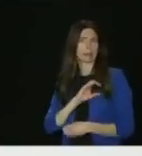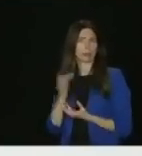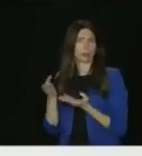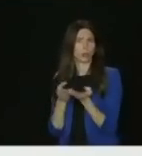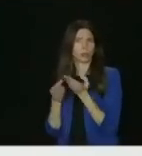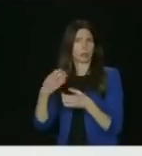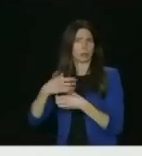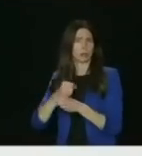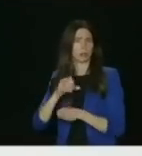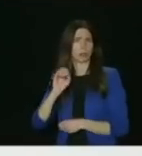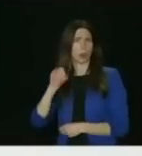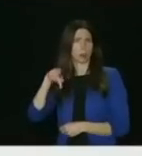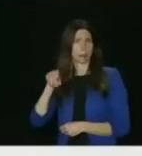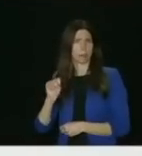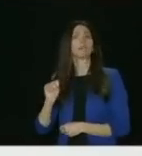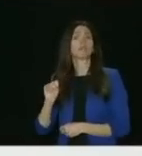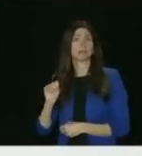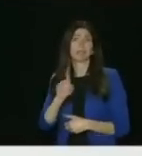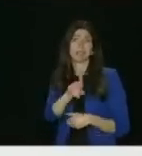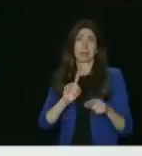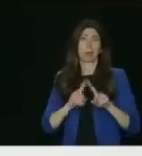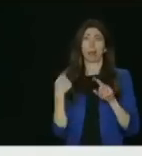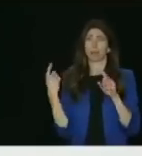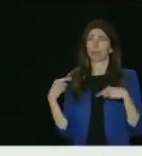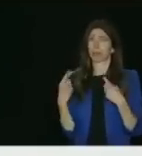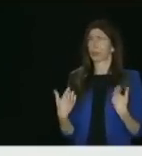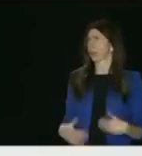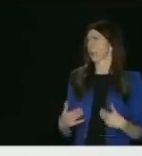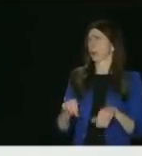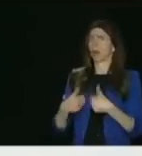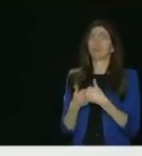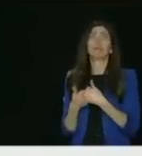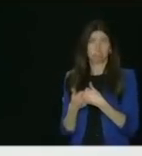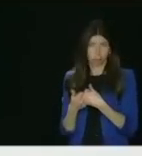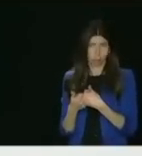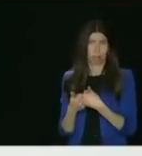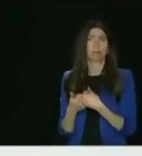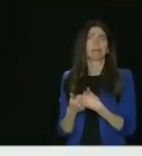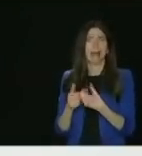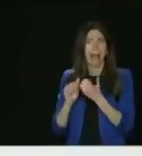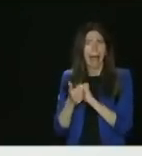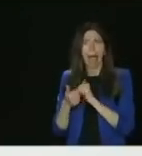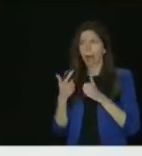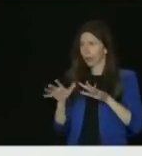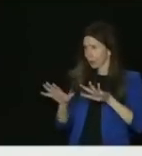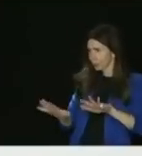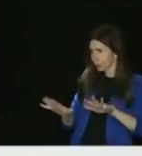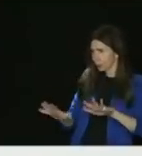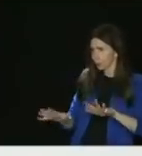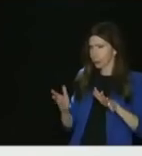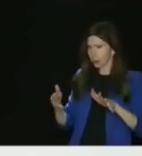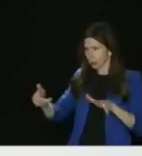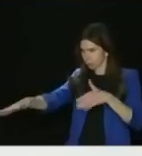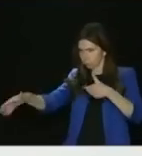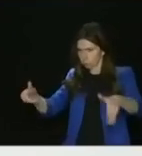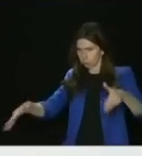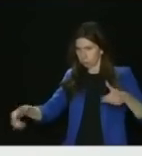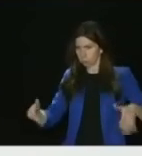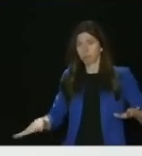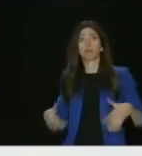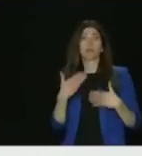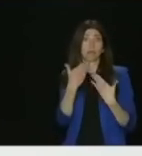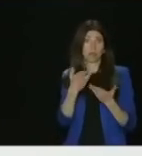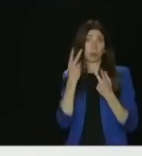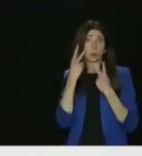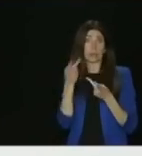seen, without question, there have been many, many challenges on the ground to restoring public order on the streets. And one only has to look at the situation